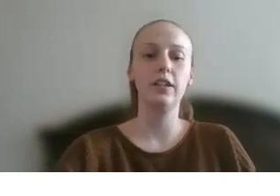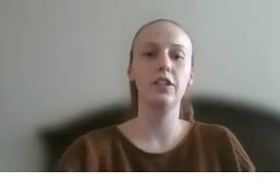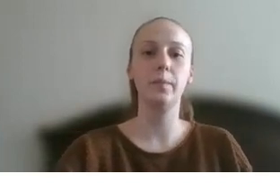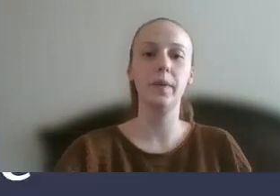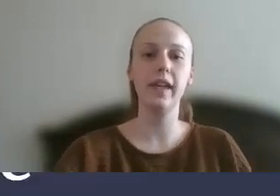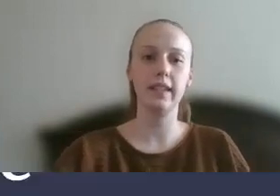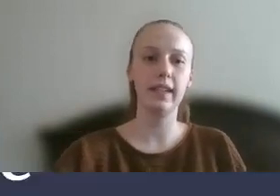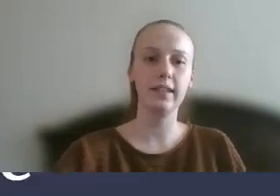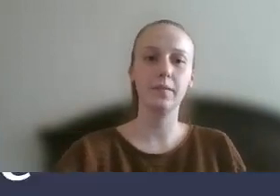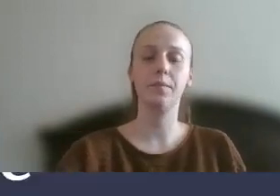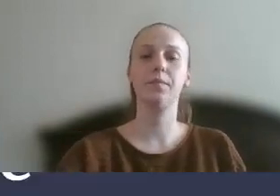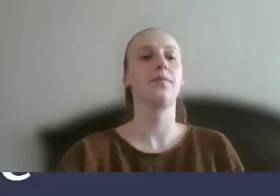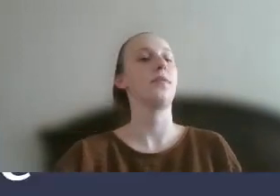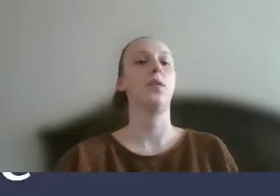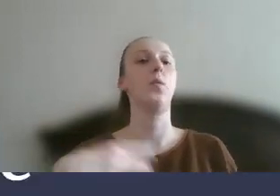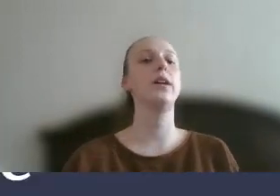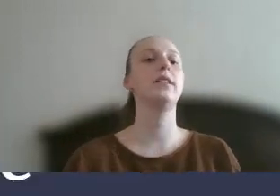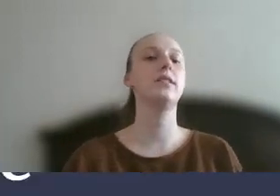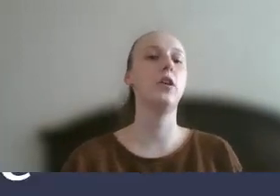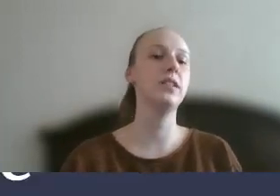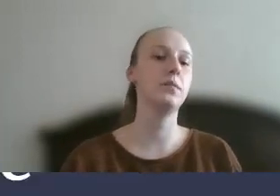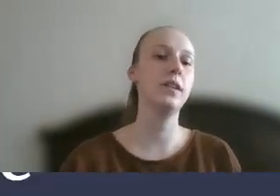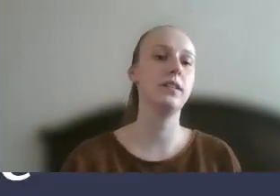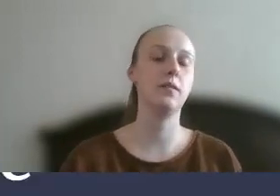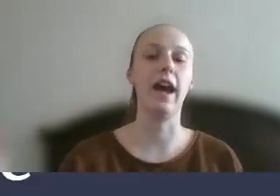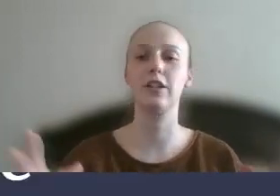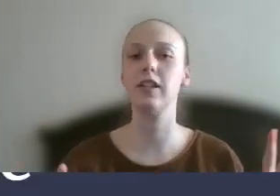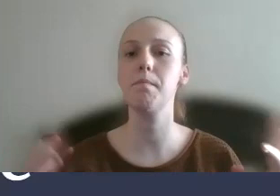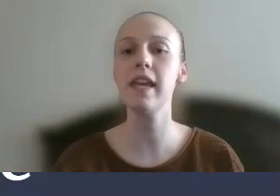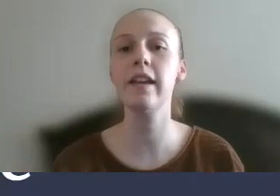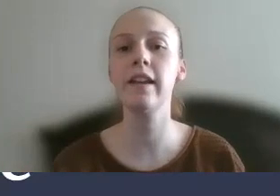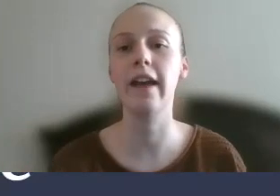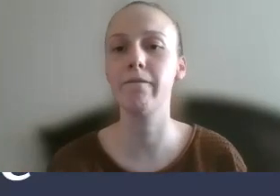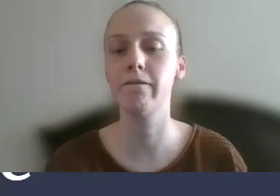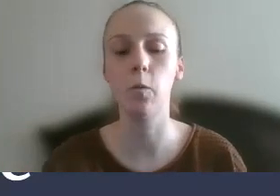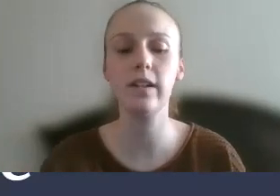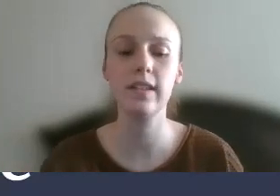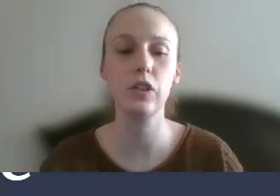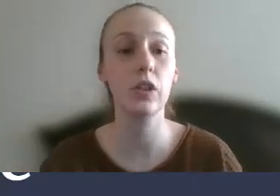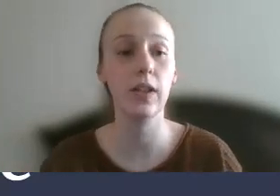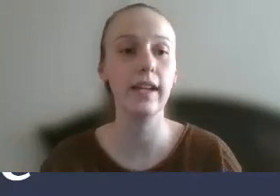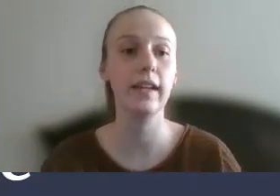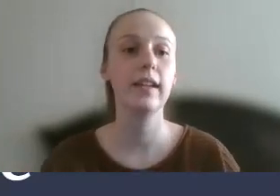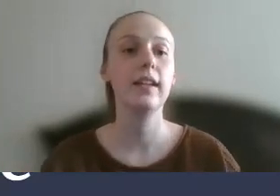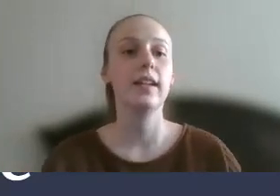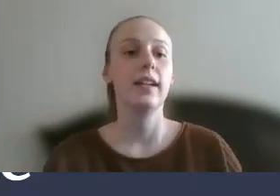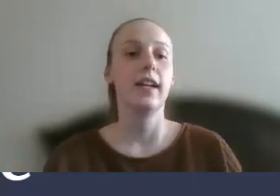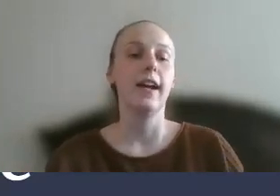So jumping into this, what does homelessness actually mean and what does it look